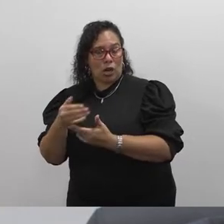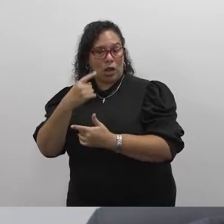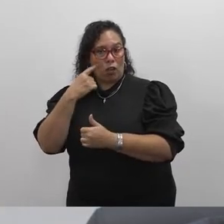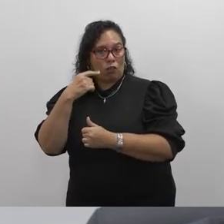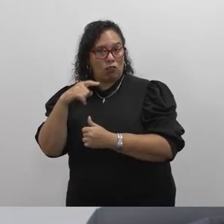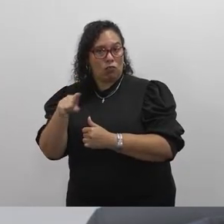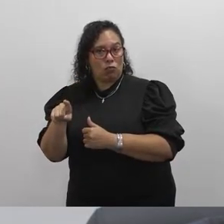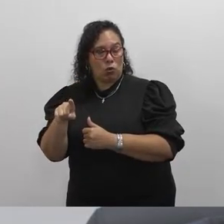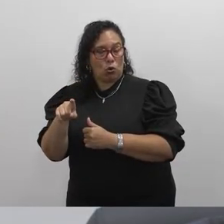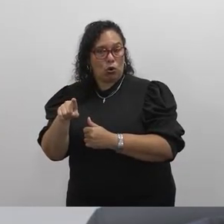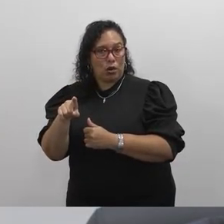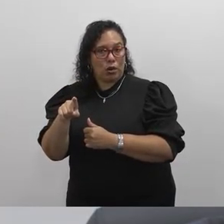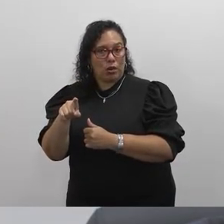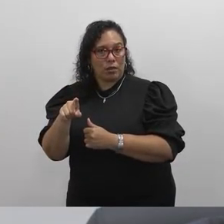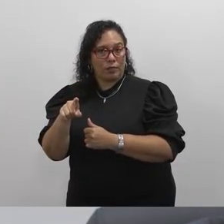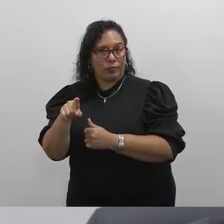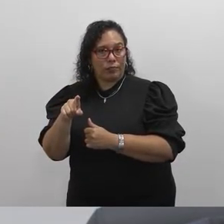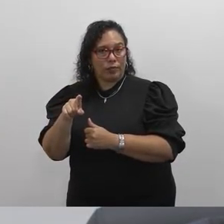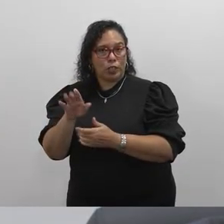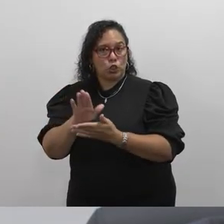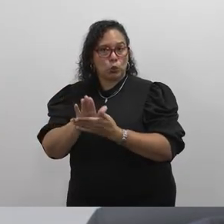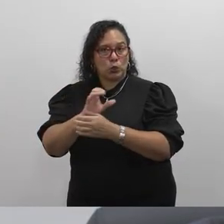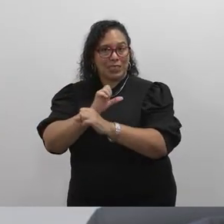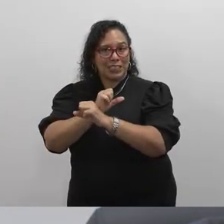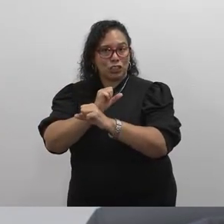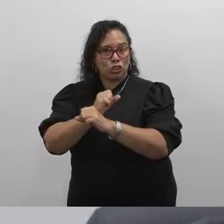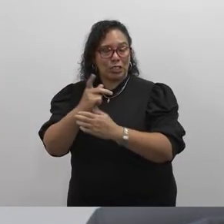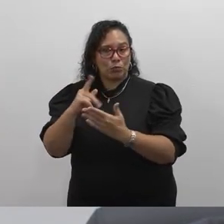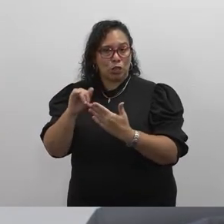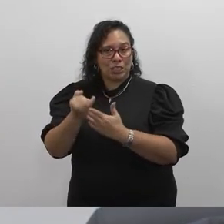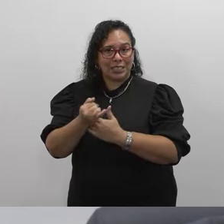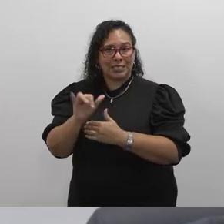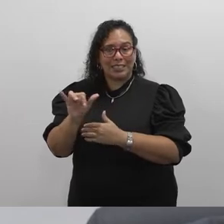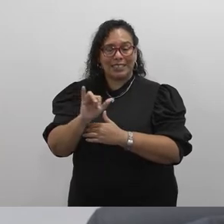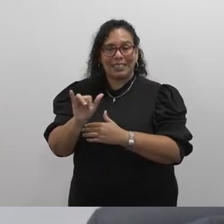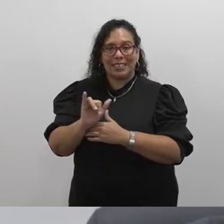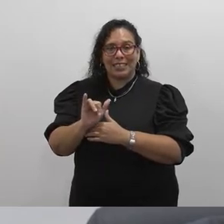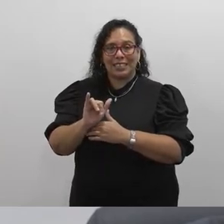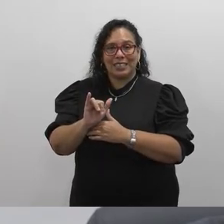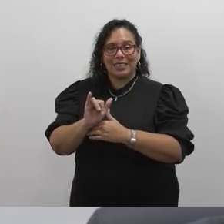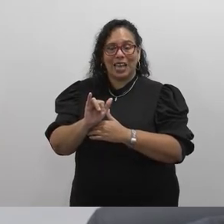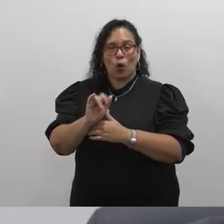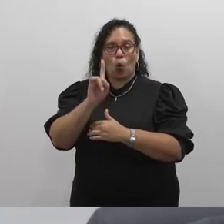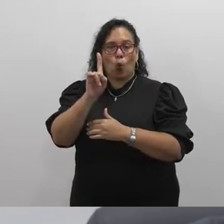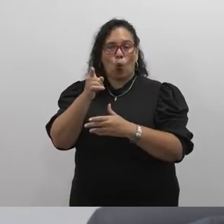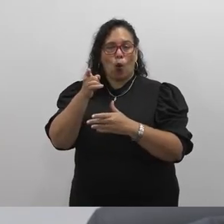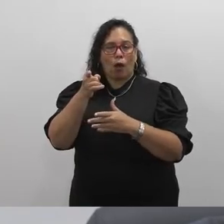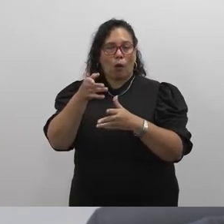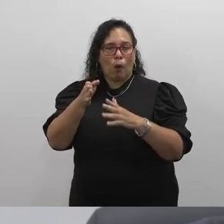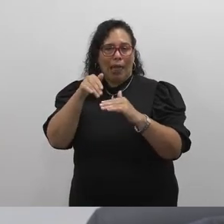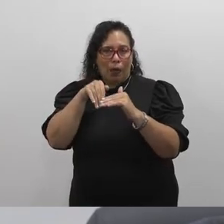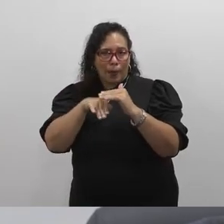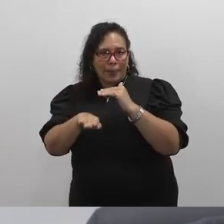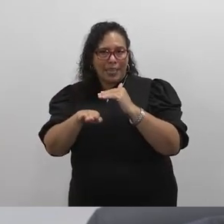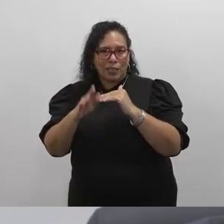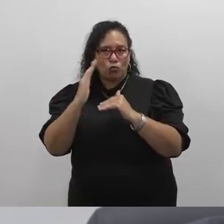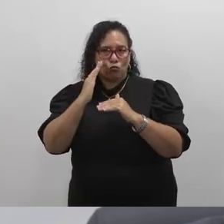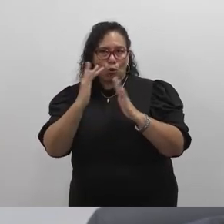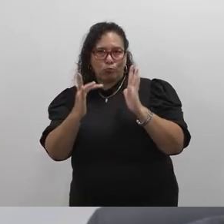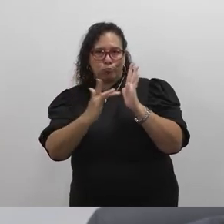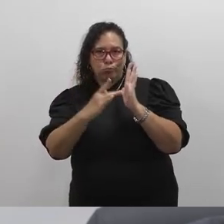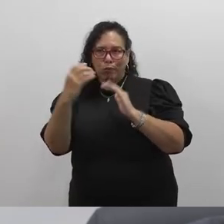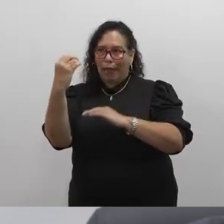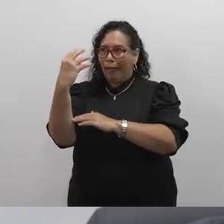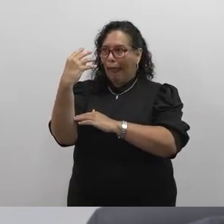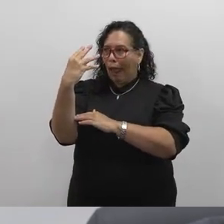for our school security projects like single point entry, the